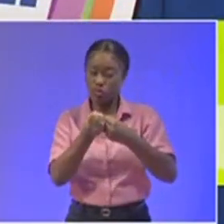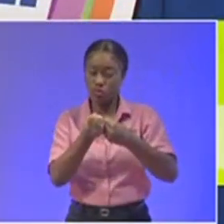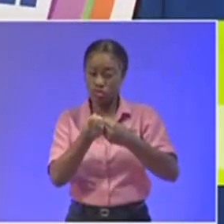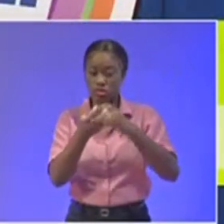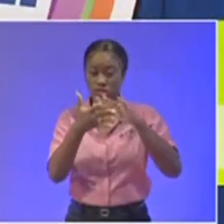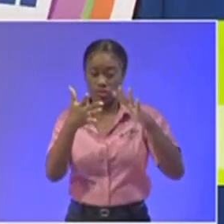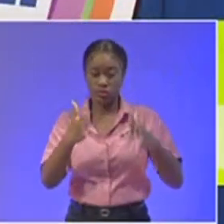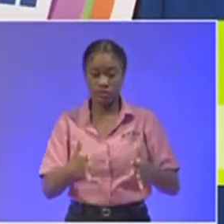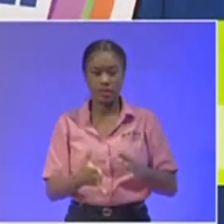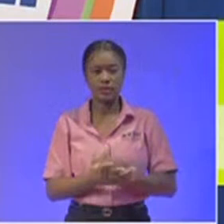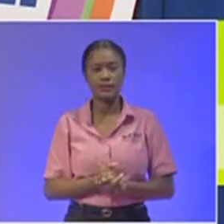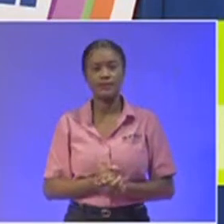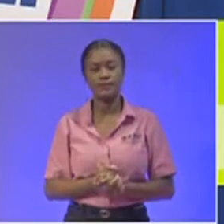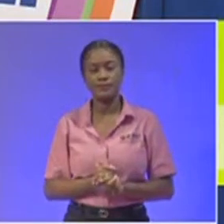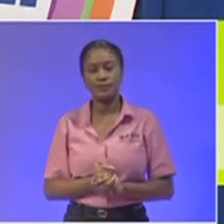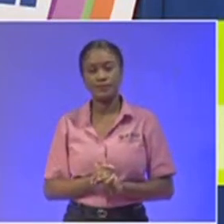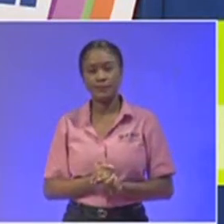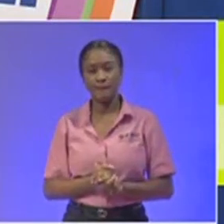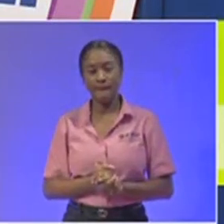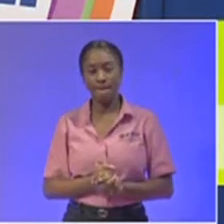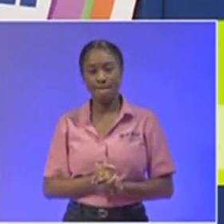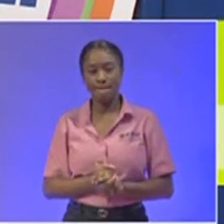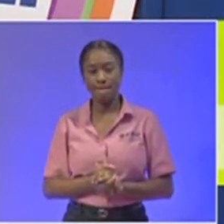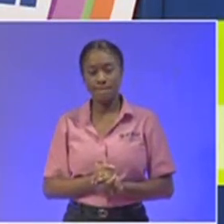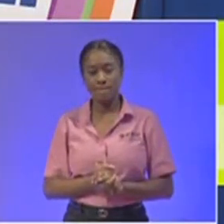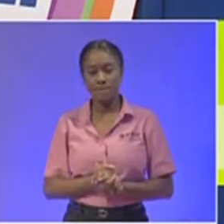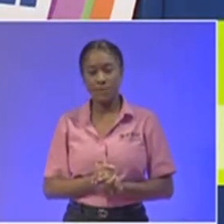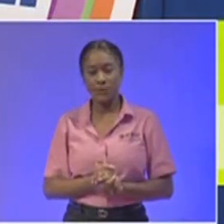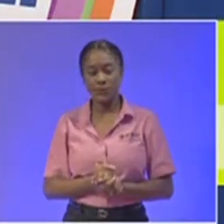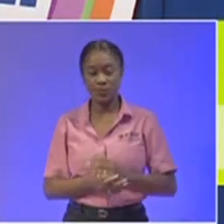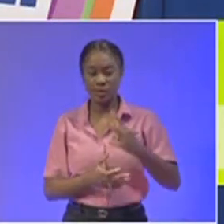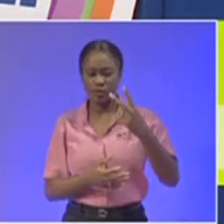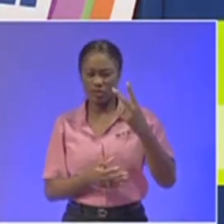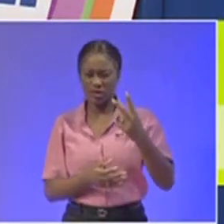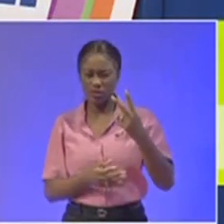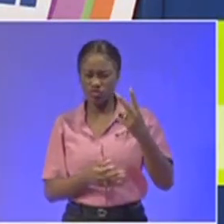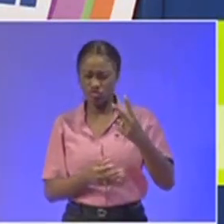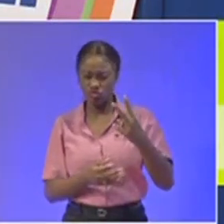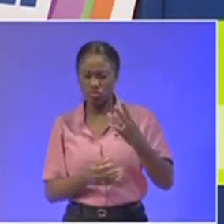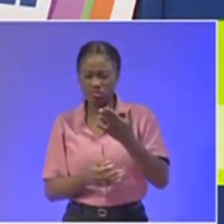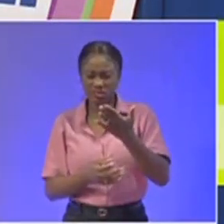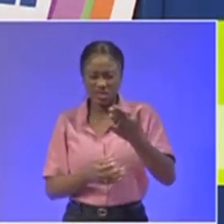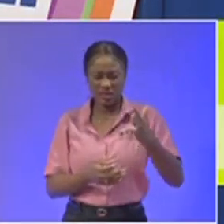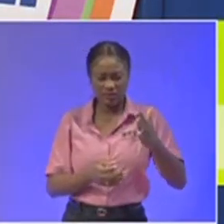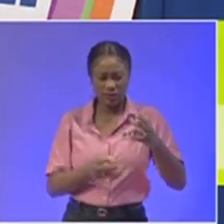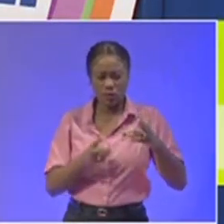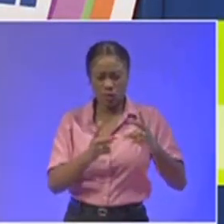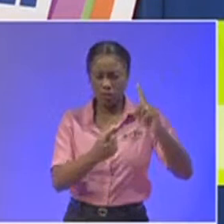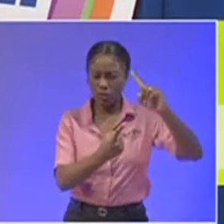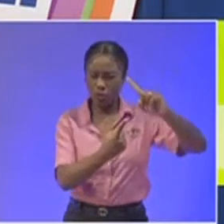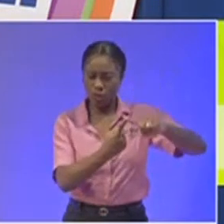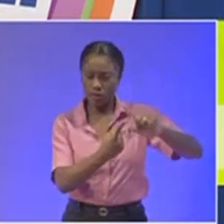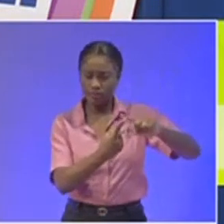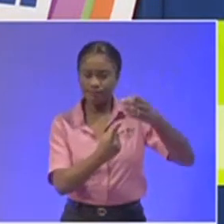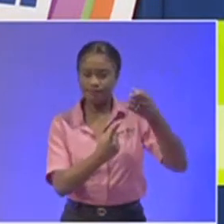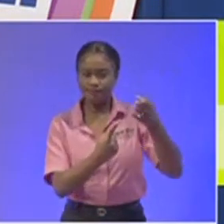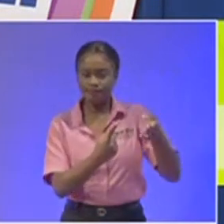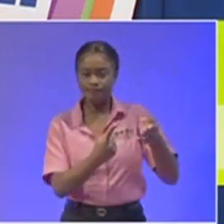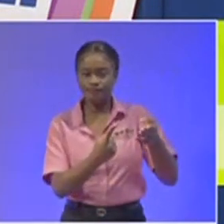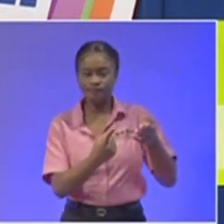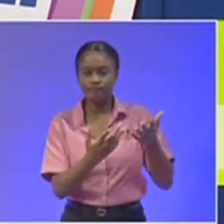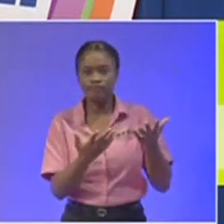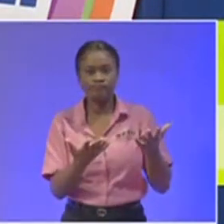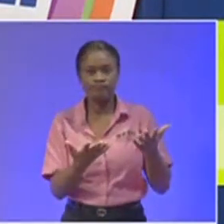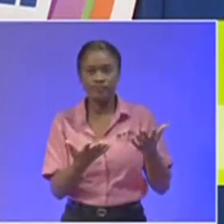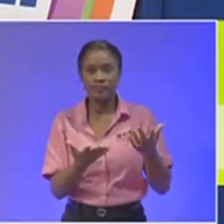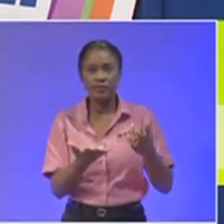two sides or two juxtaposing two realities or possibilities. One, where it's not even as